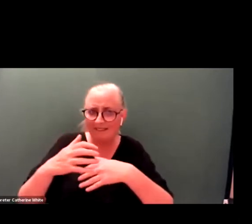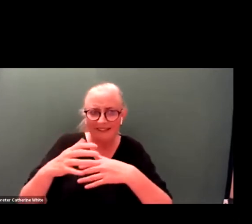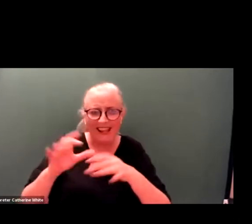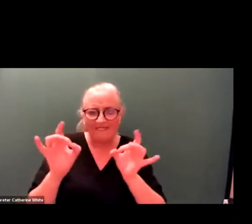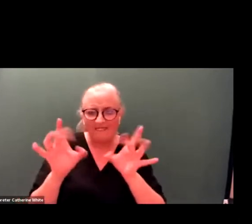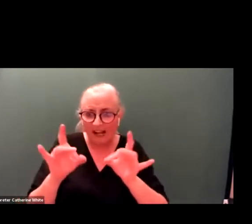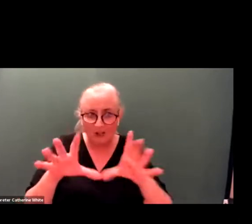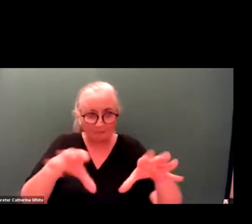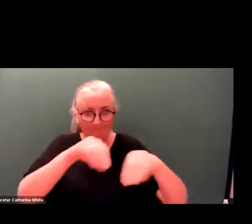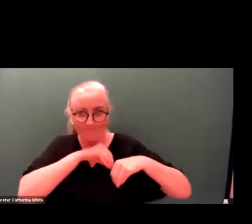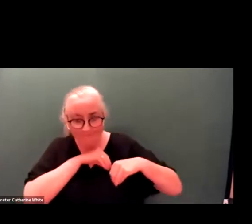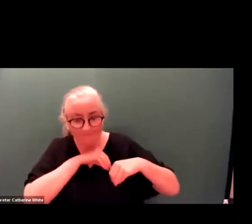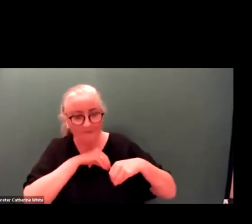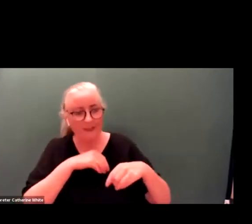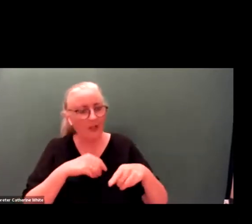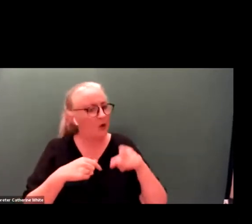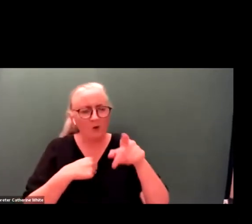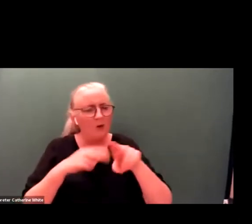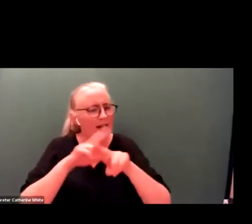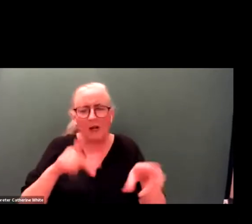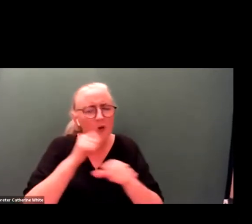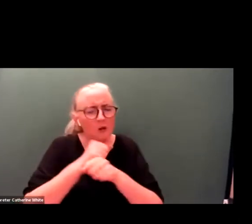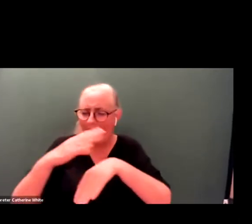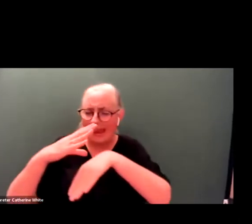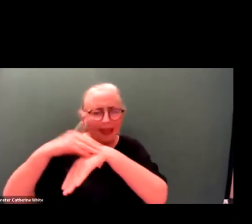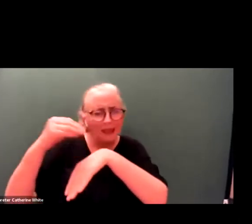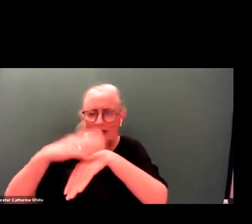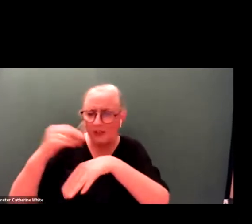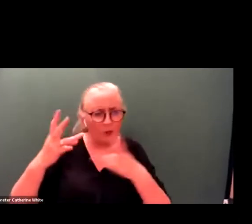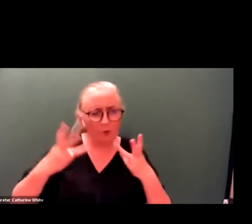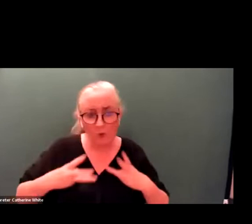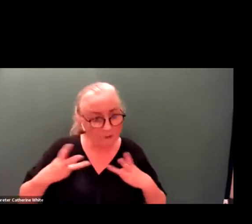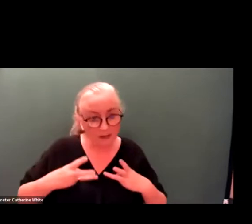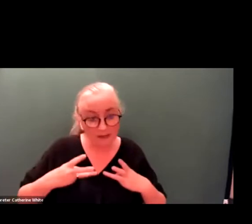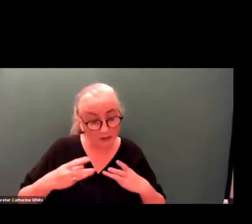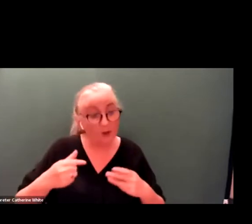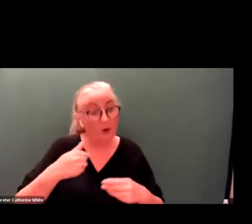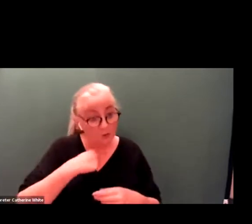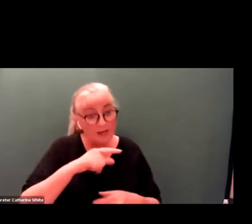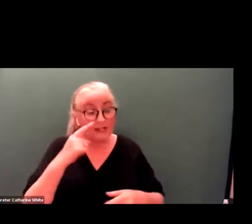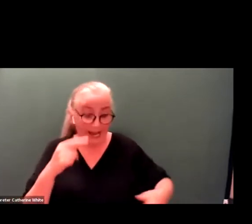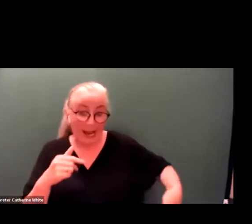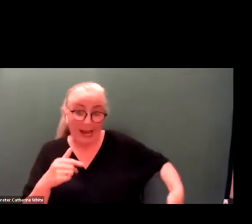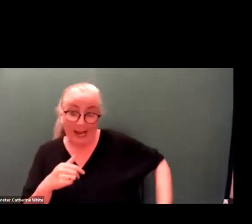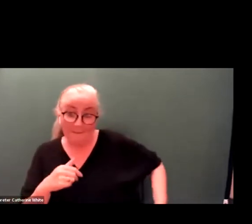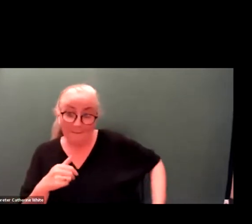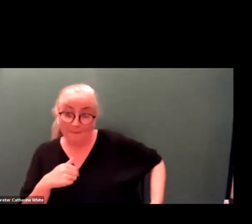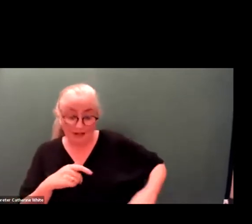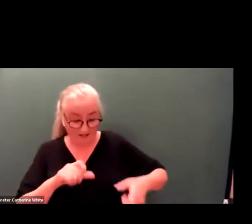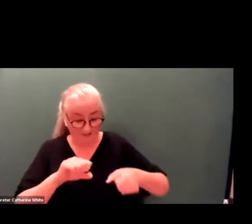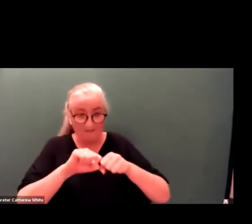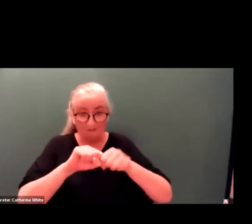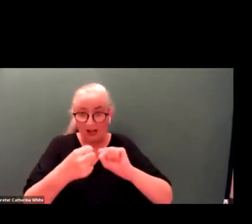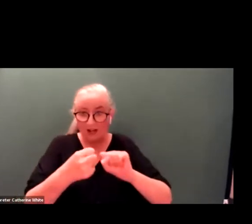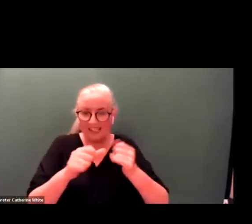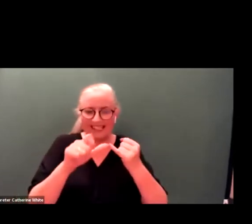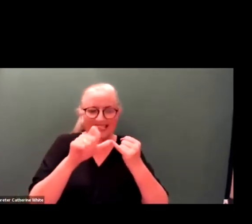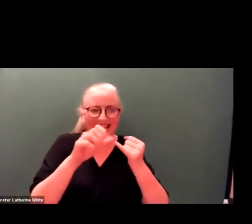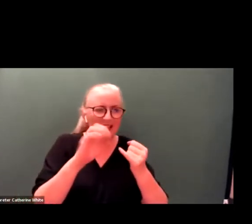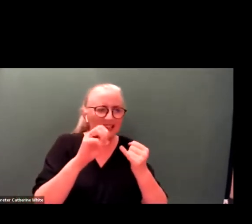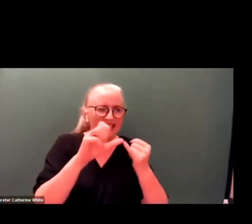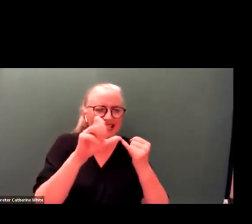kind of things. We're not talking about elderly women here, particularly. We start to see hip fractures in women from their 60s and 70s